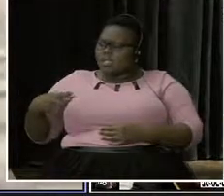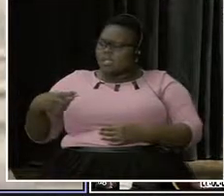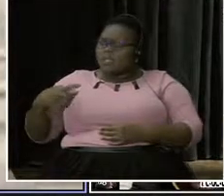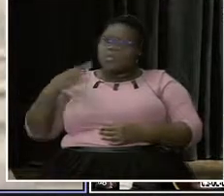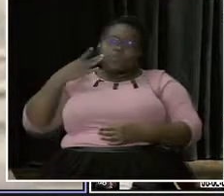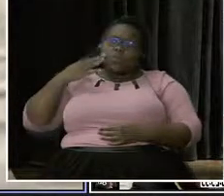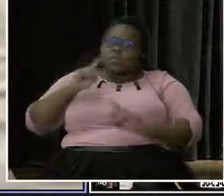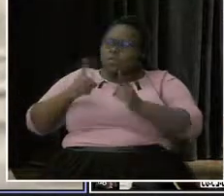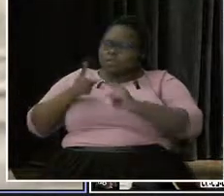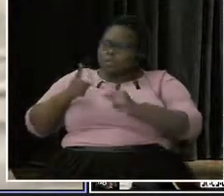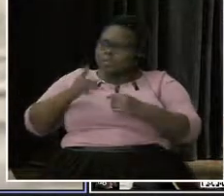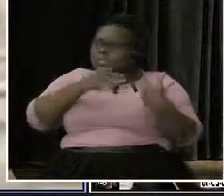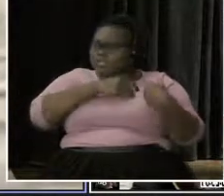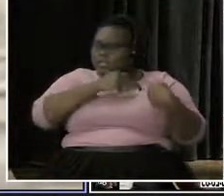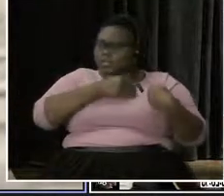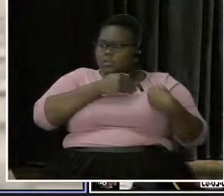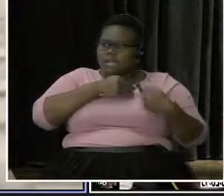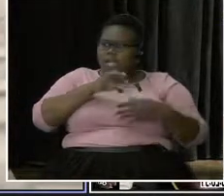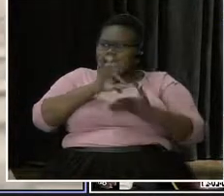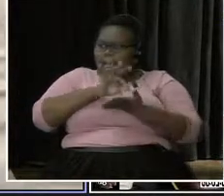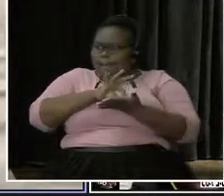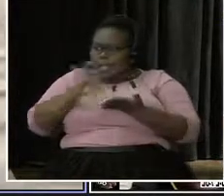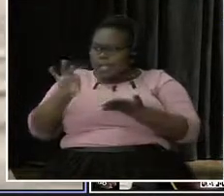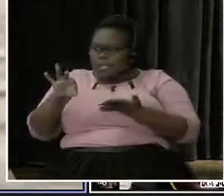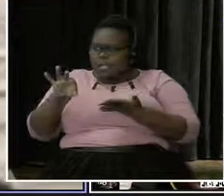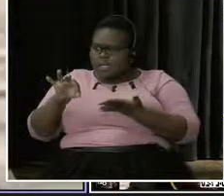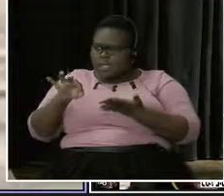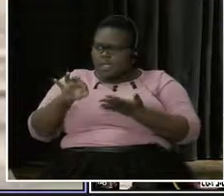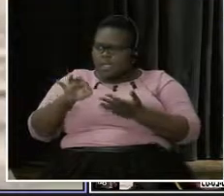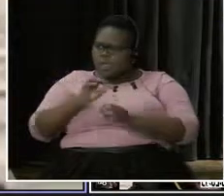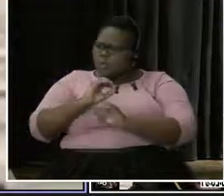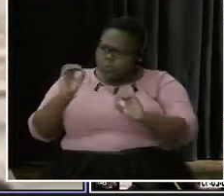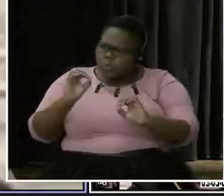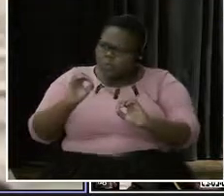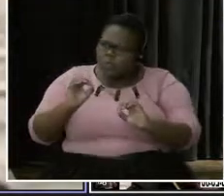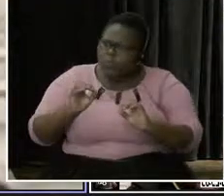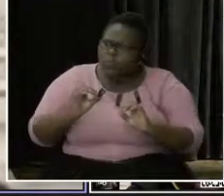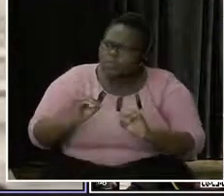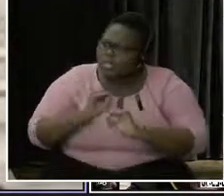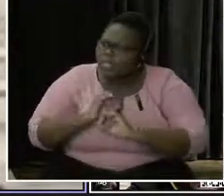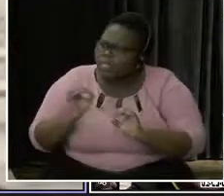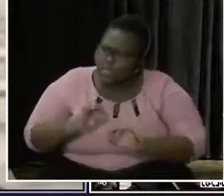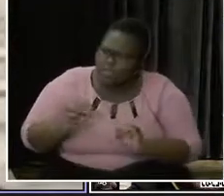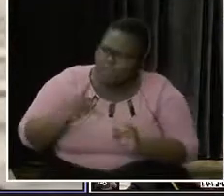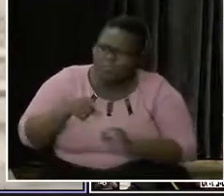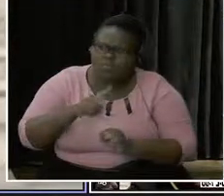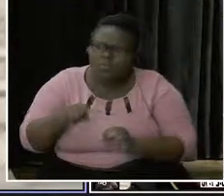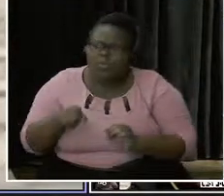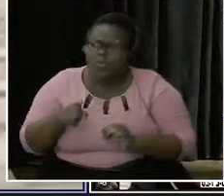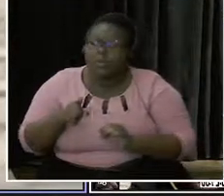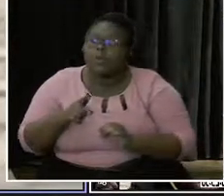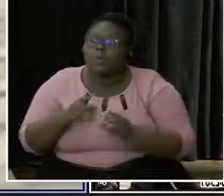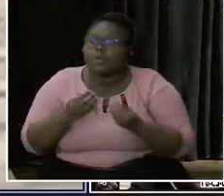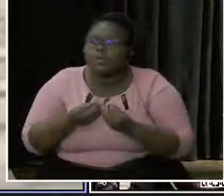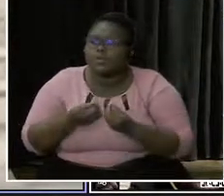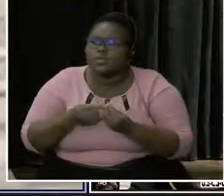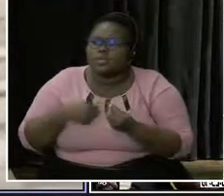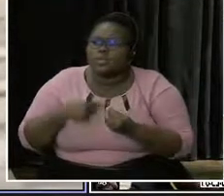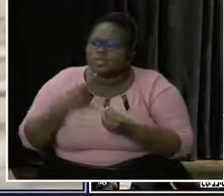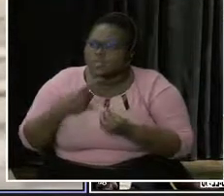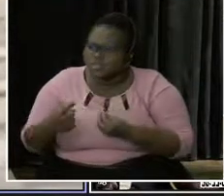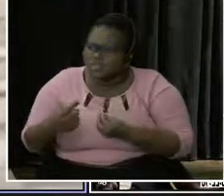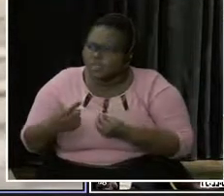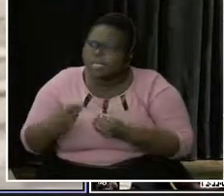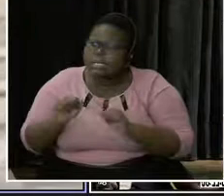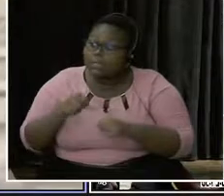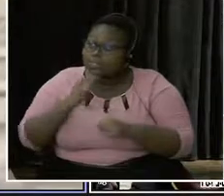plan. Now, that is racial profiling. There's nothing wrong in what I've said, Honorable Speaker. And it's indeed the DA policy,